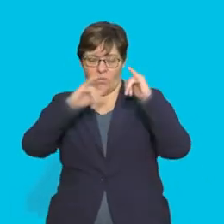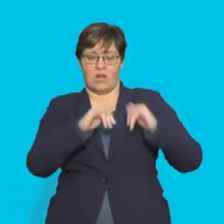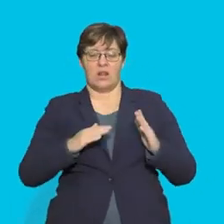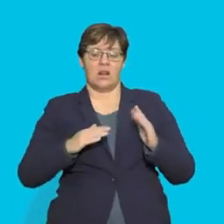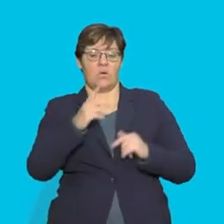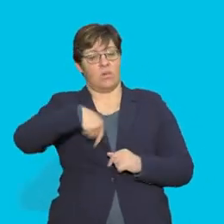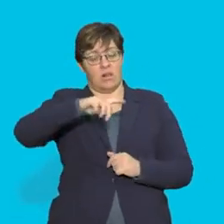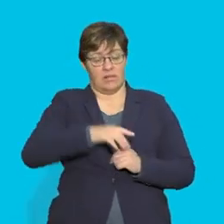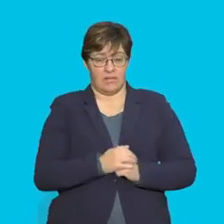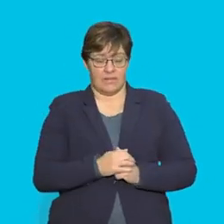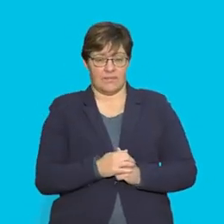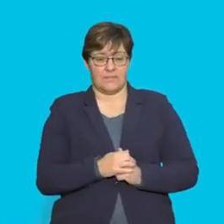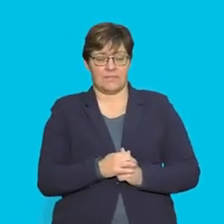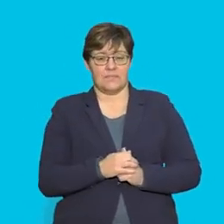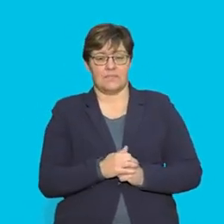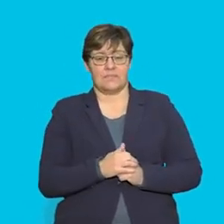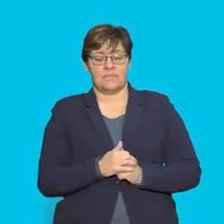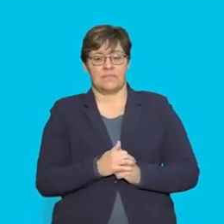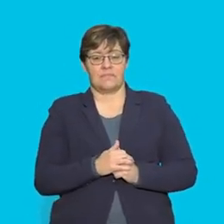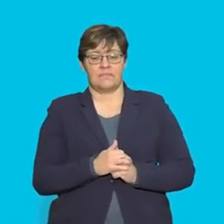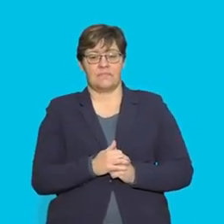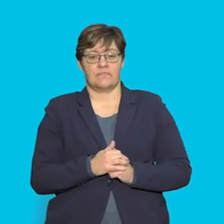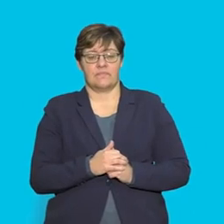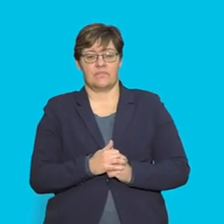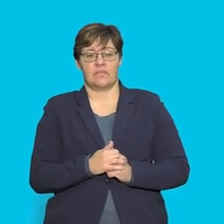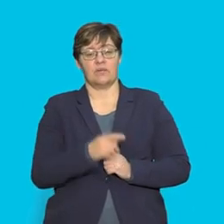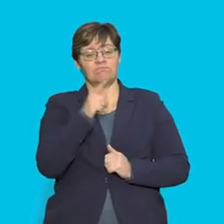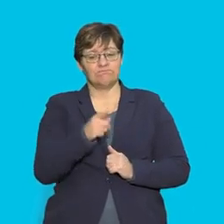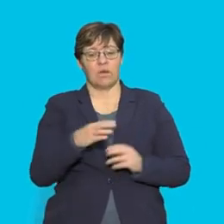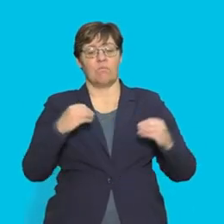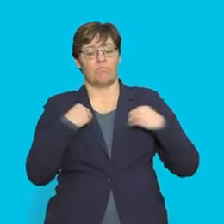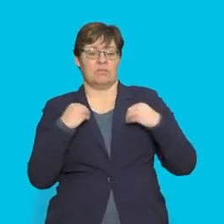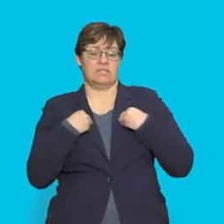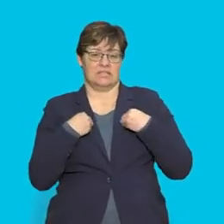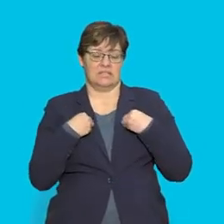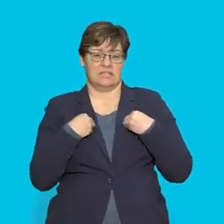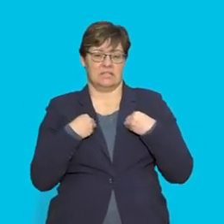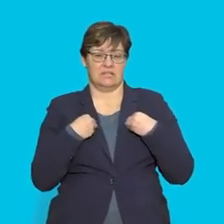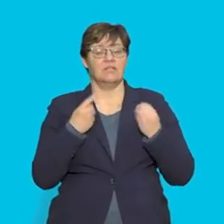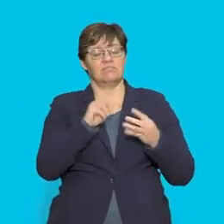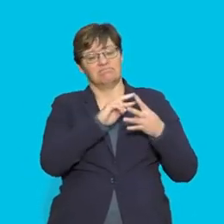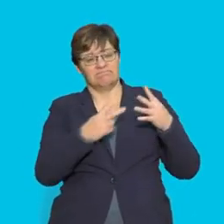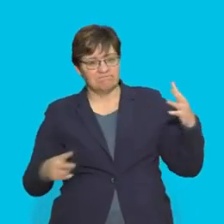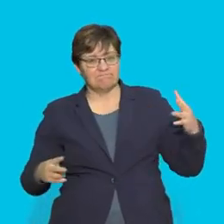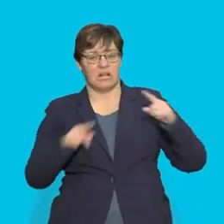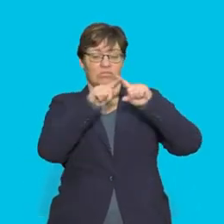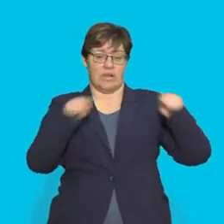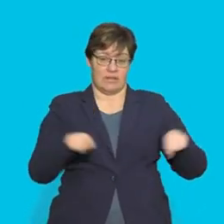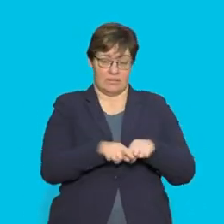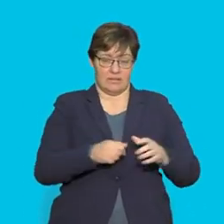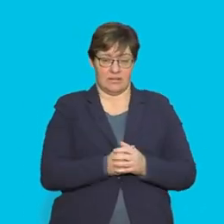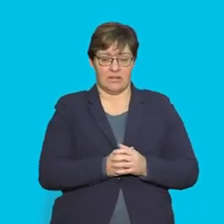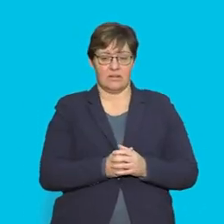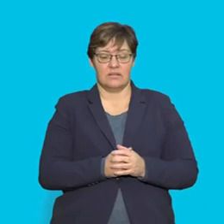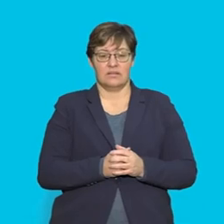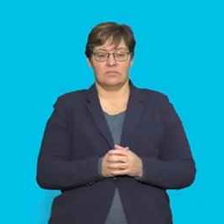and also three angles equal, right? So those are the properties of these types of